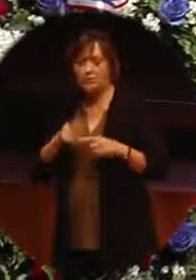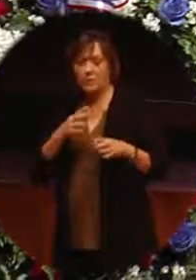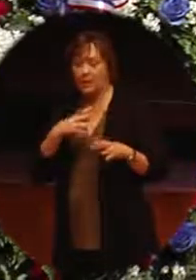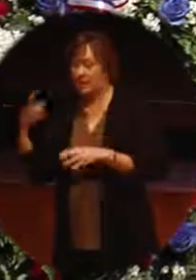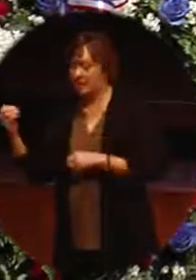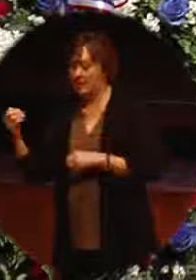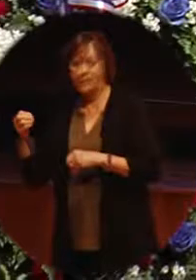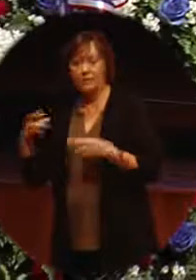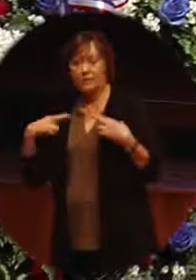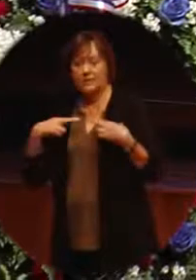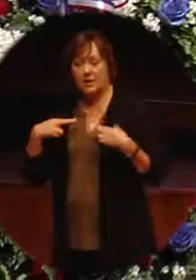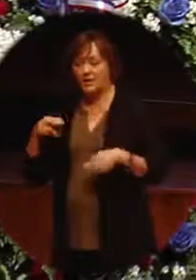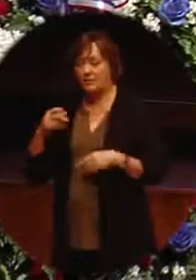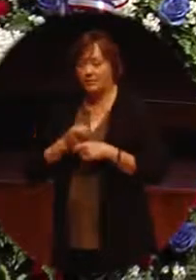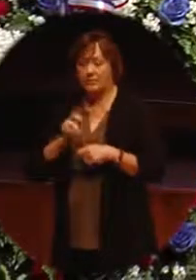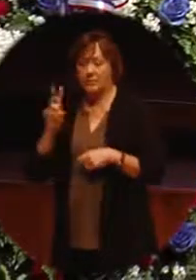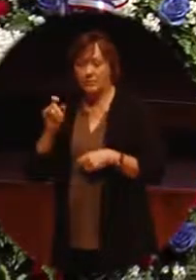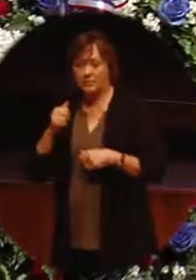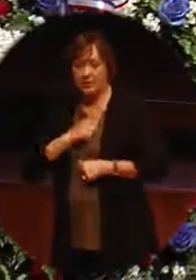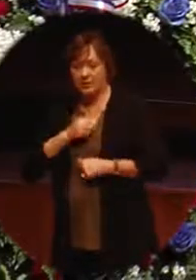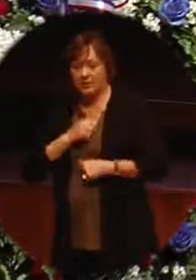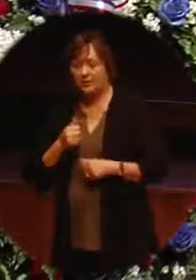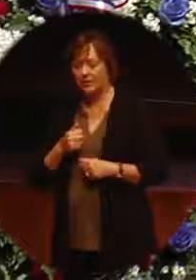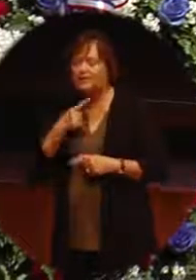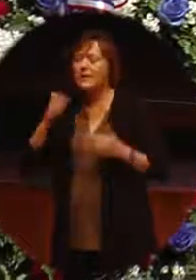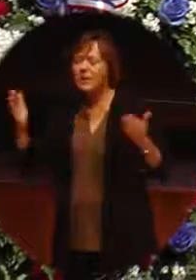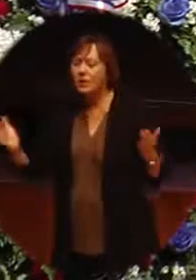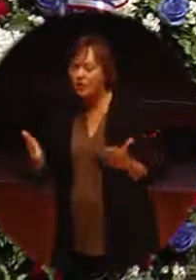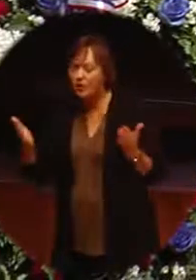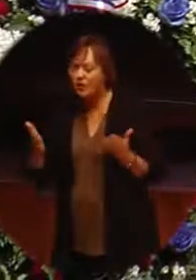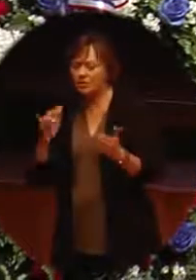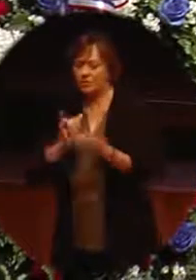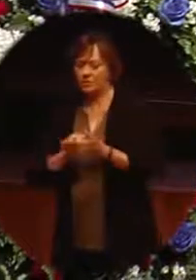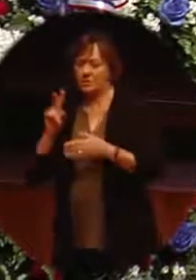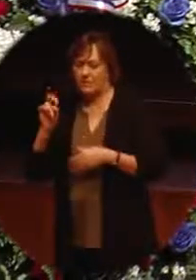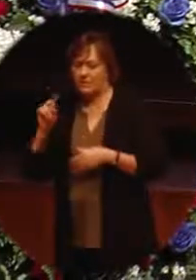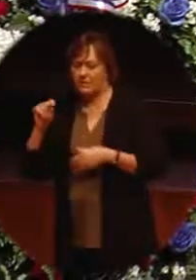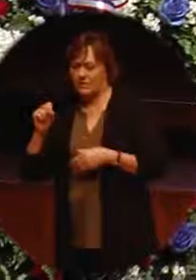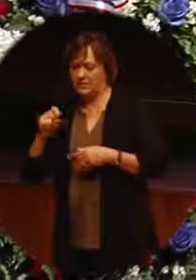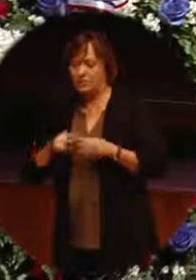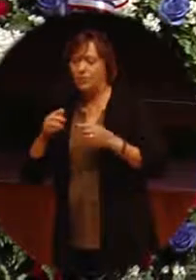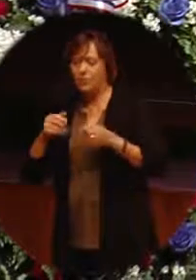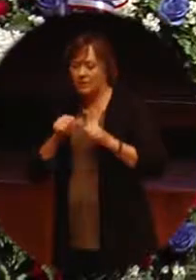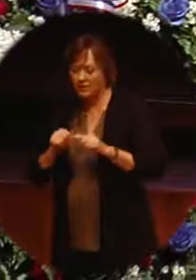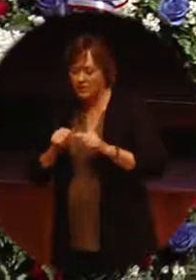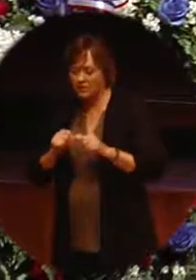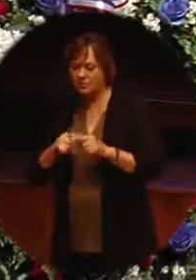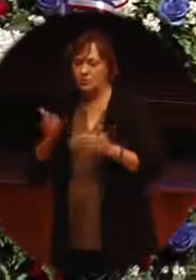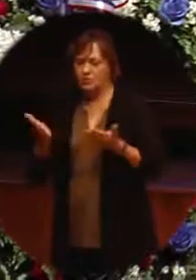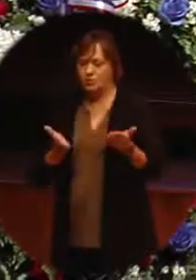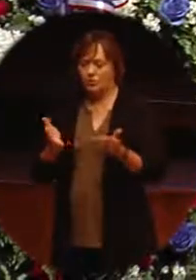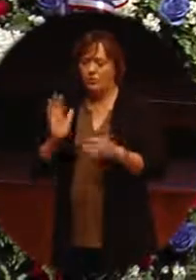end when you leave the military. They said, encourage these veterans to